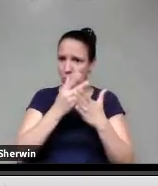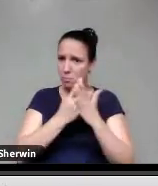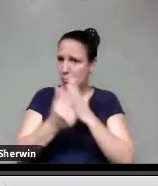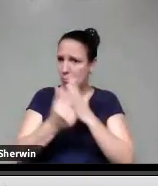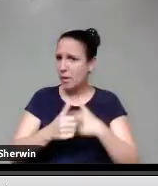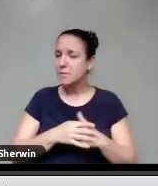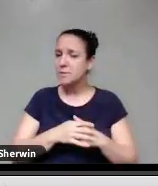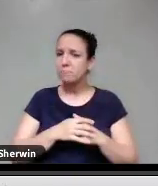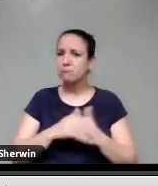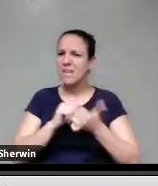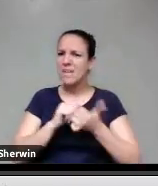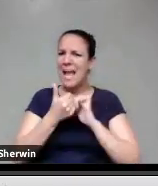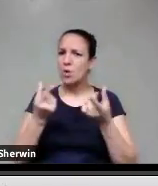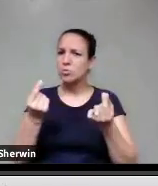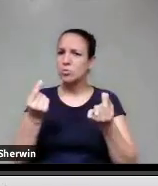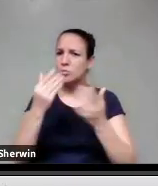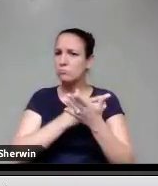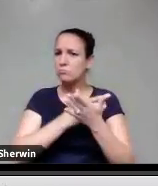ways you could do that?